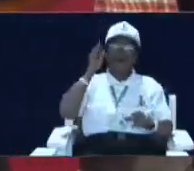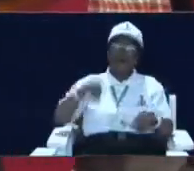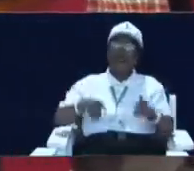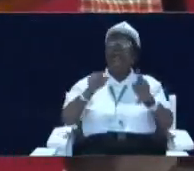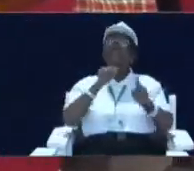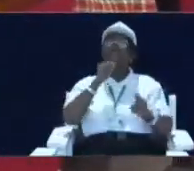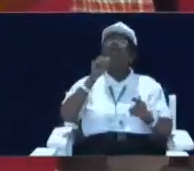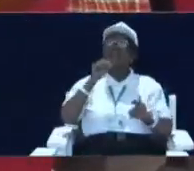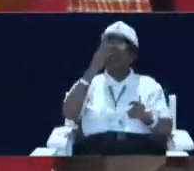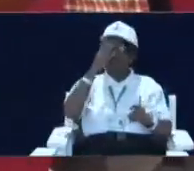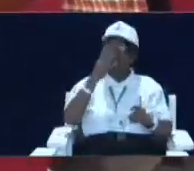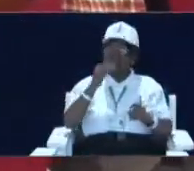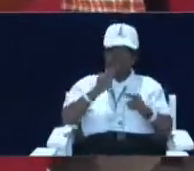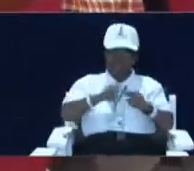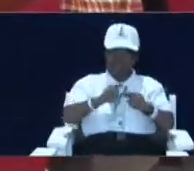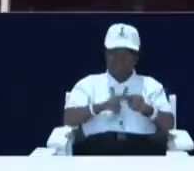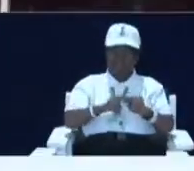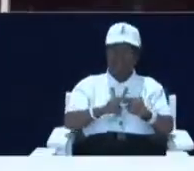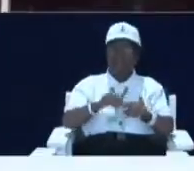John chapter 10,